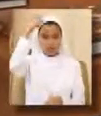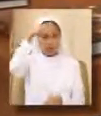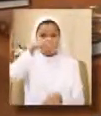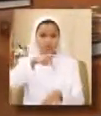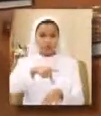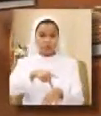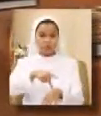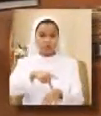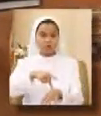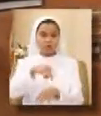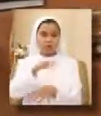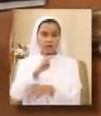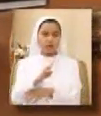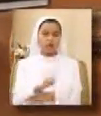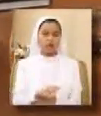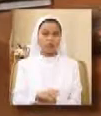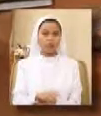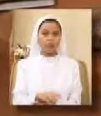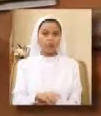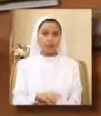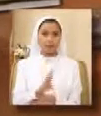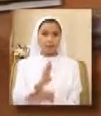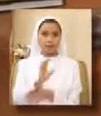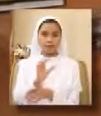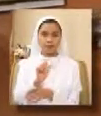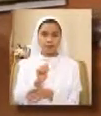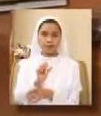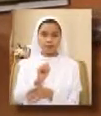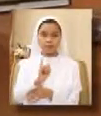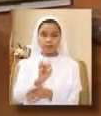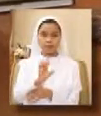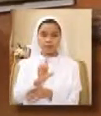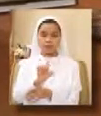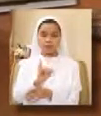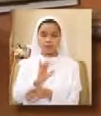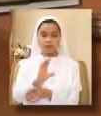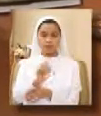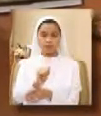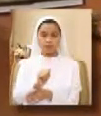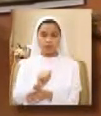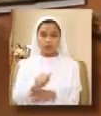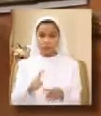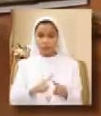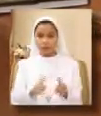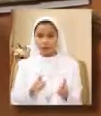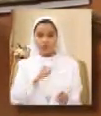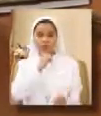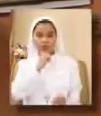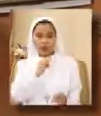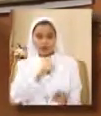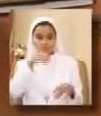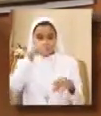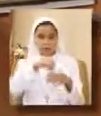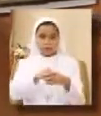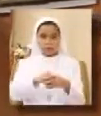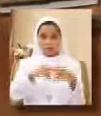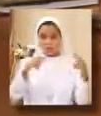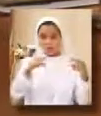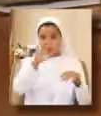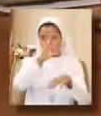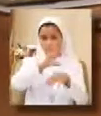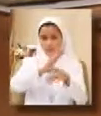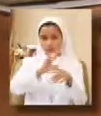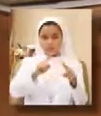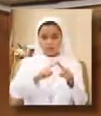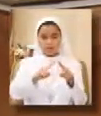know. Kasi maraming tao to, big celebration to. Oh, what a religious and big celebration. So I would know there would be archbishops from the States, from other